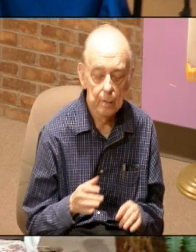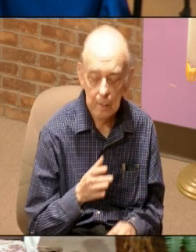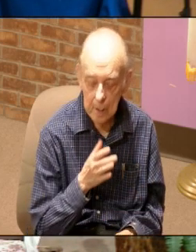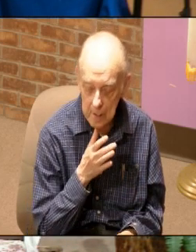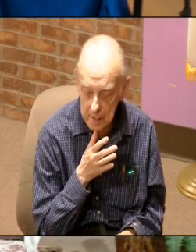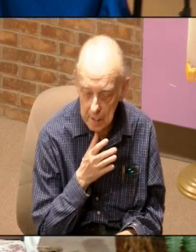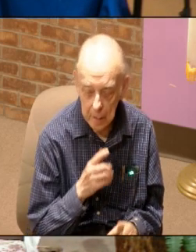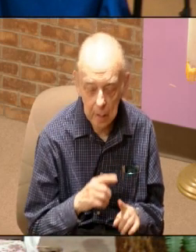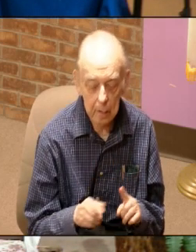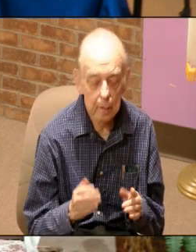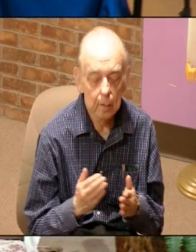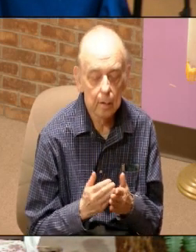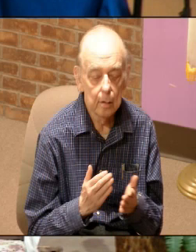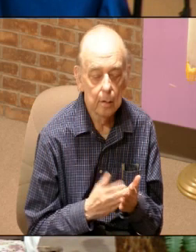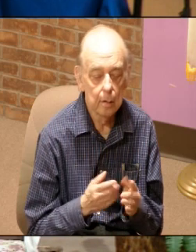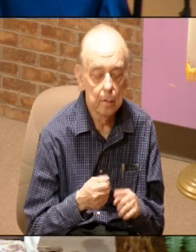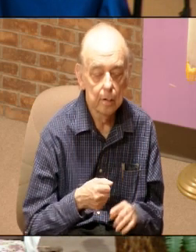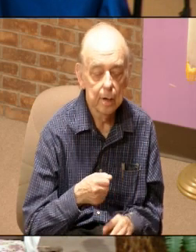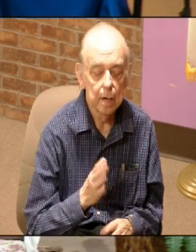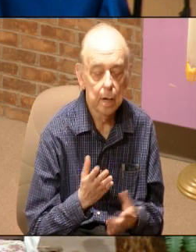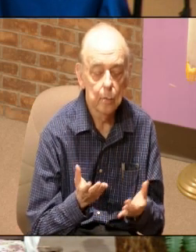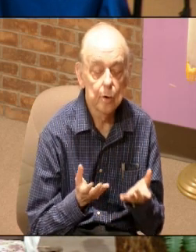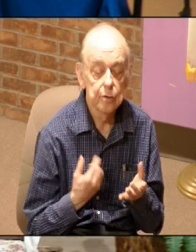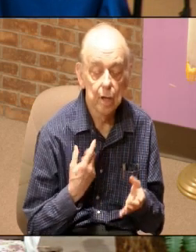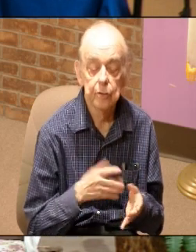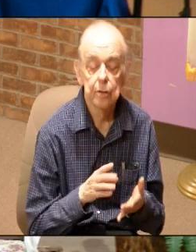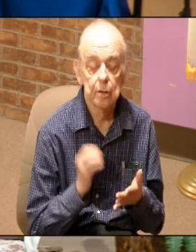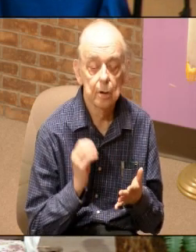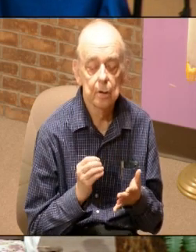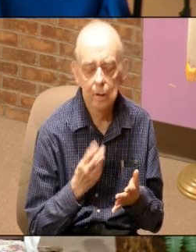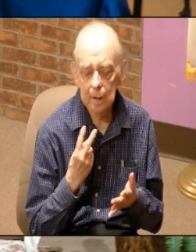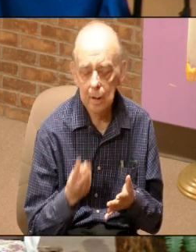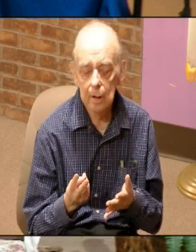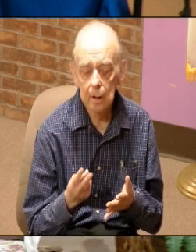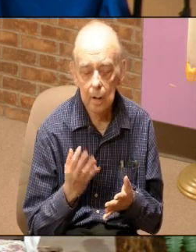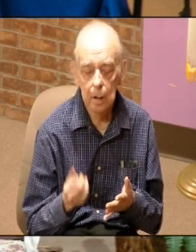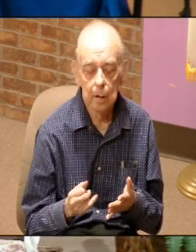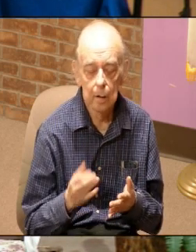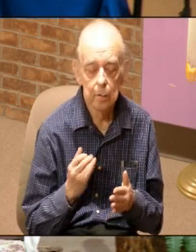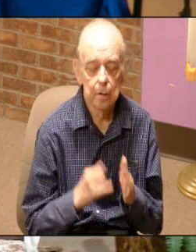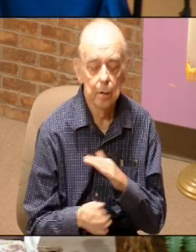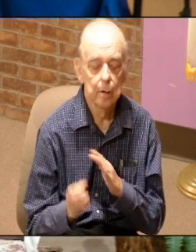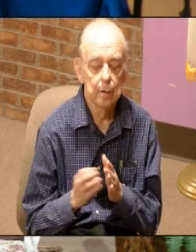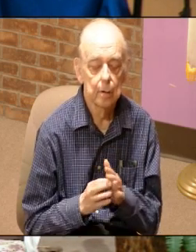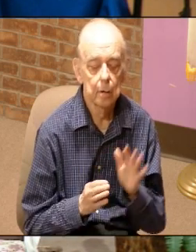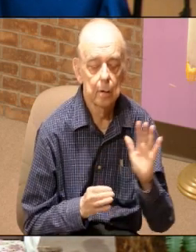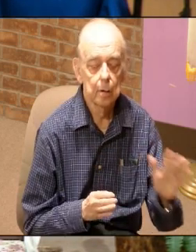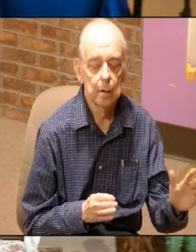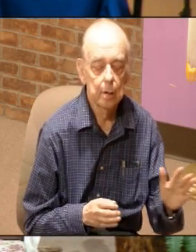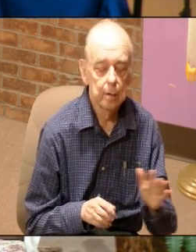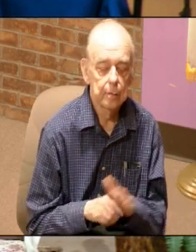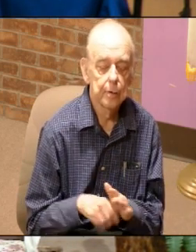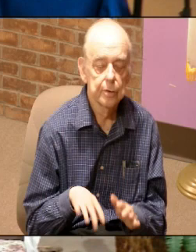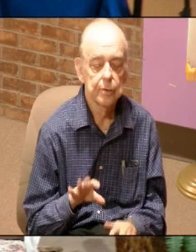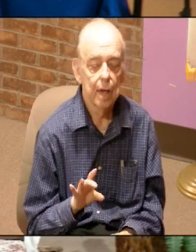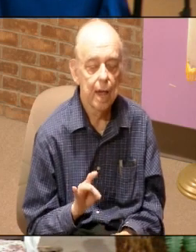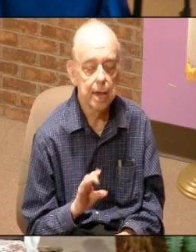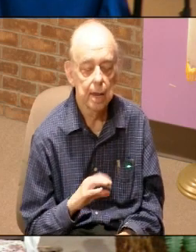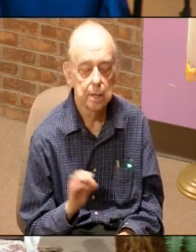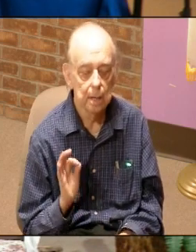but a lesson from God that he wants us to learn you see because in Isaiah chapter 55 verses 8 and 9